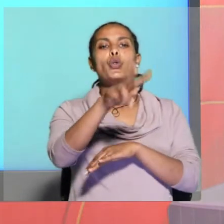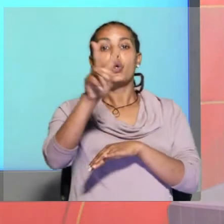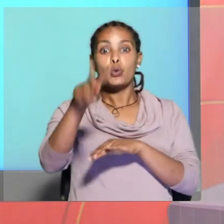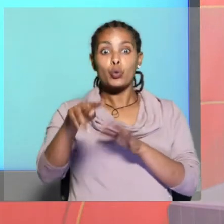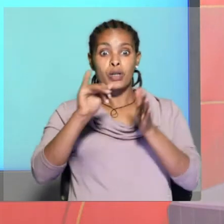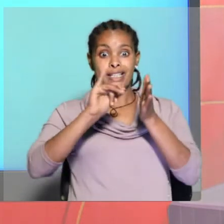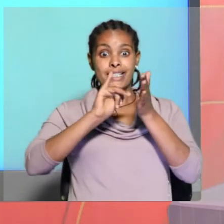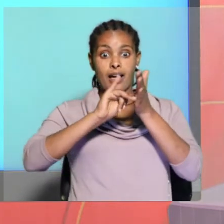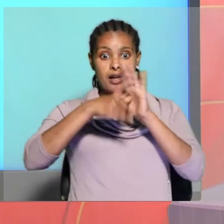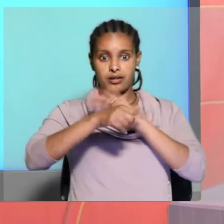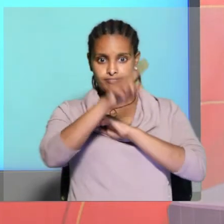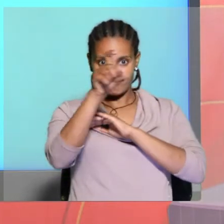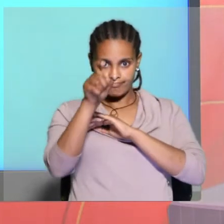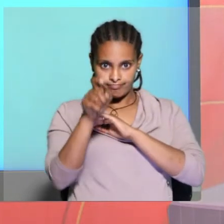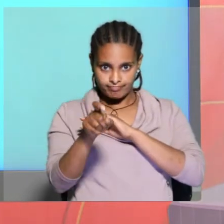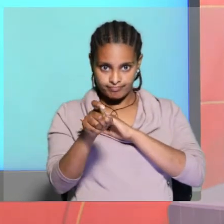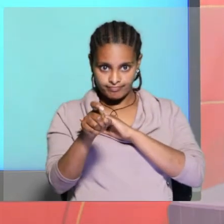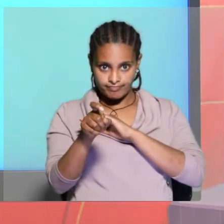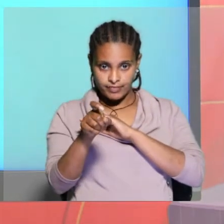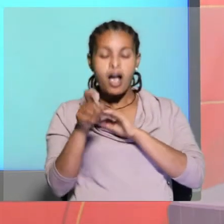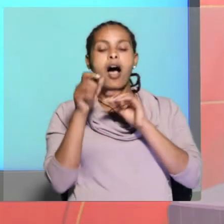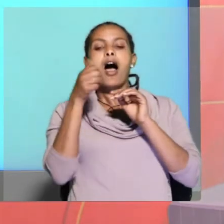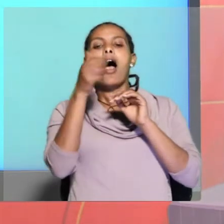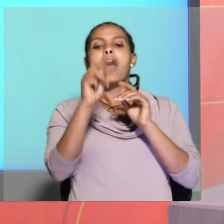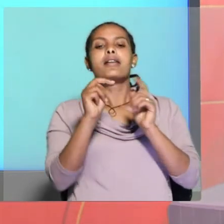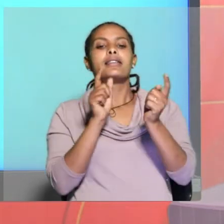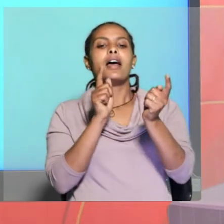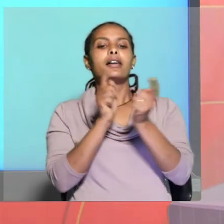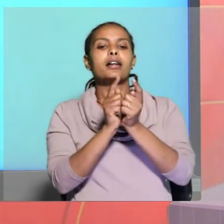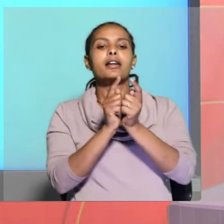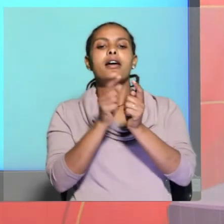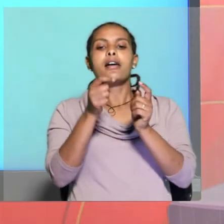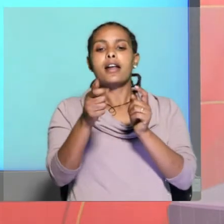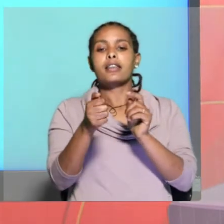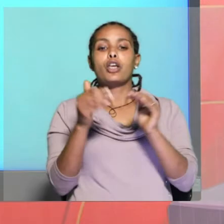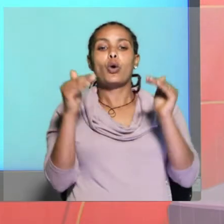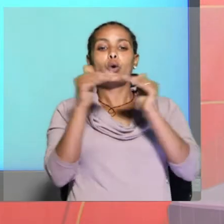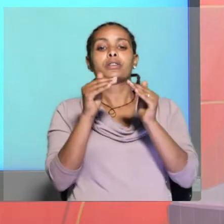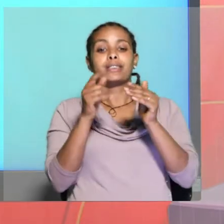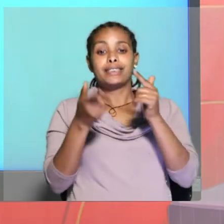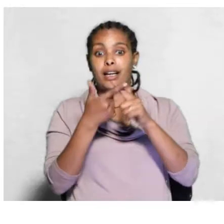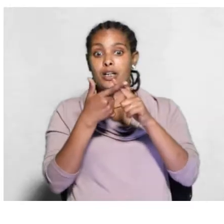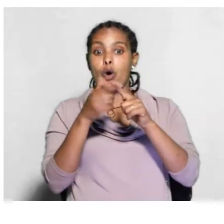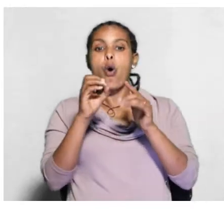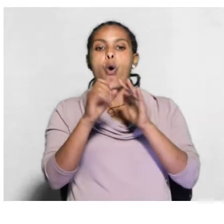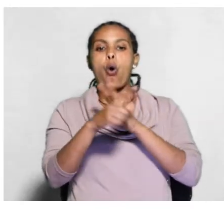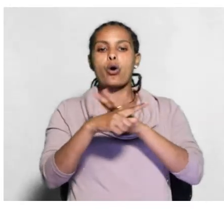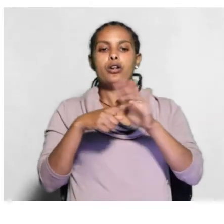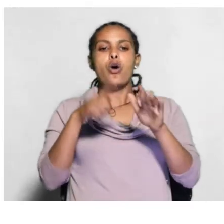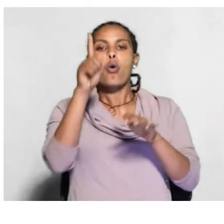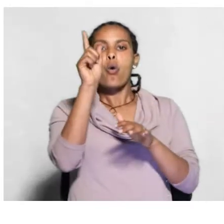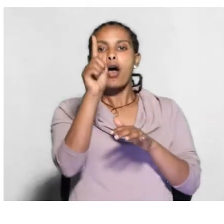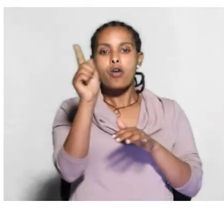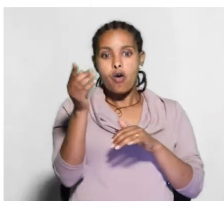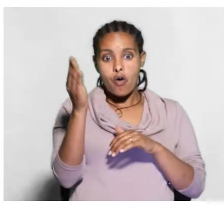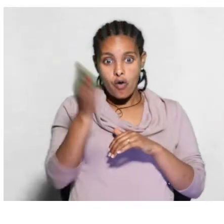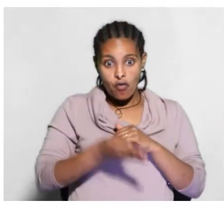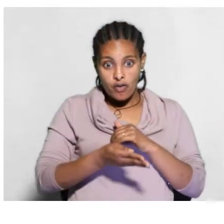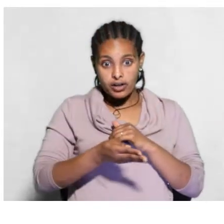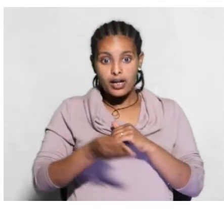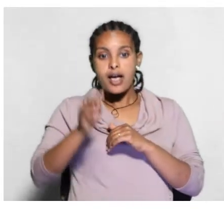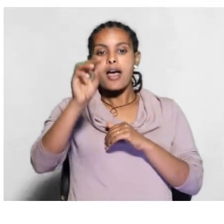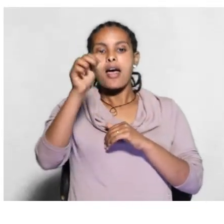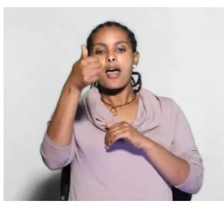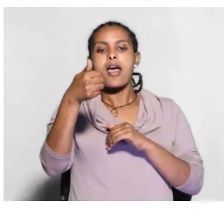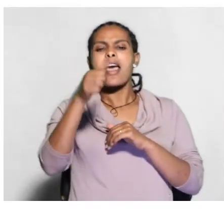seconds. An integrated rate equation for a second order reaction is this: 1 over concentration of M at